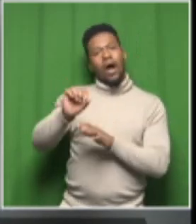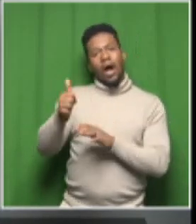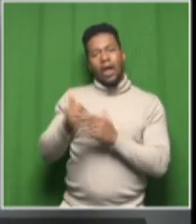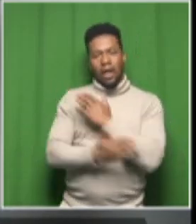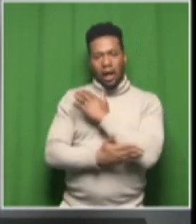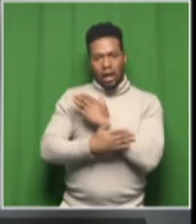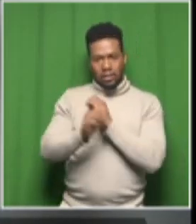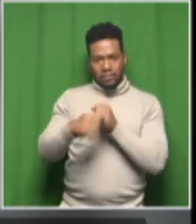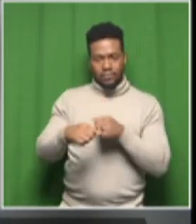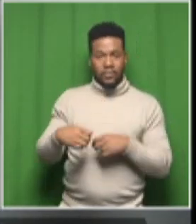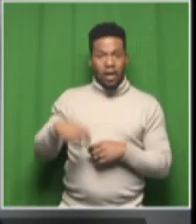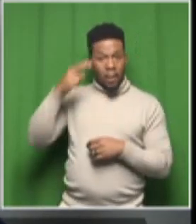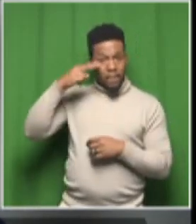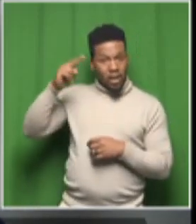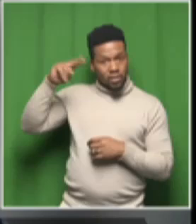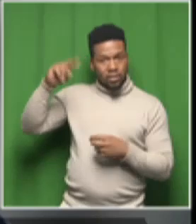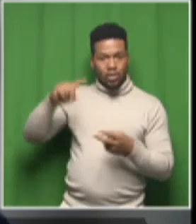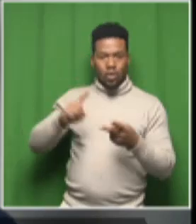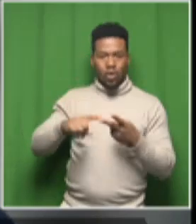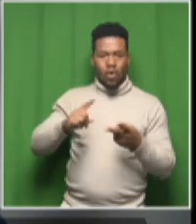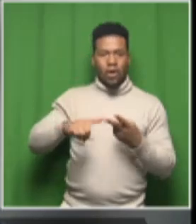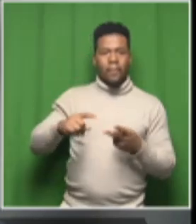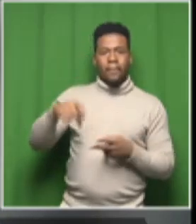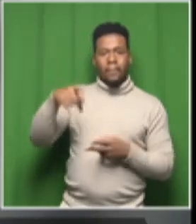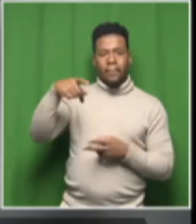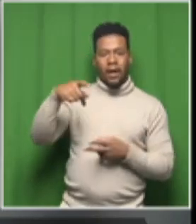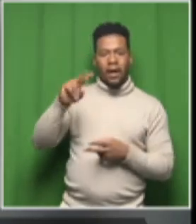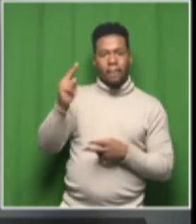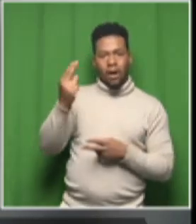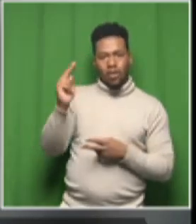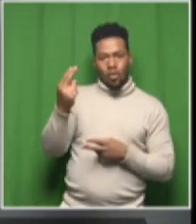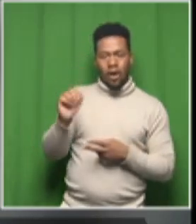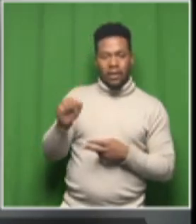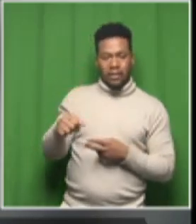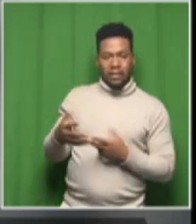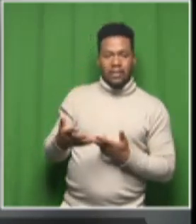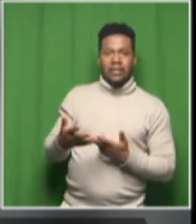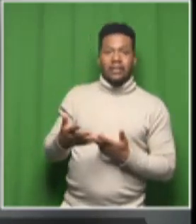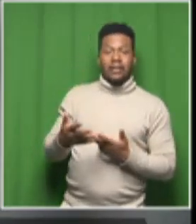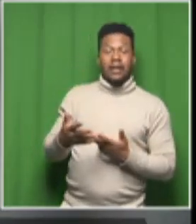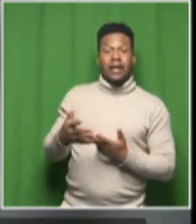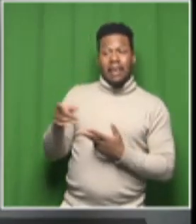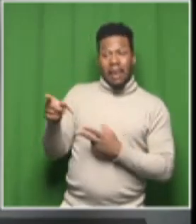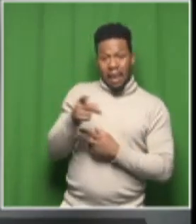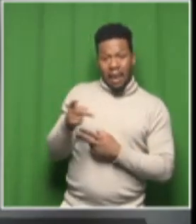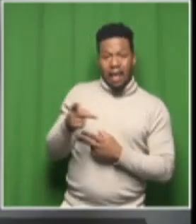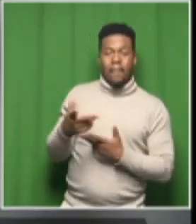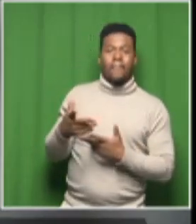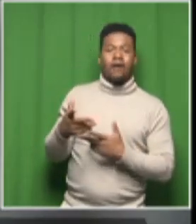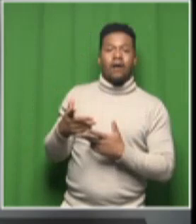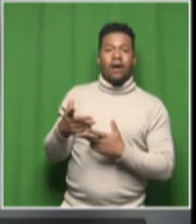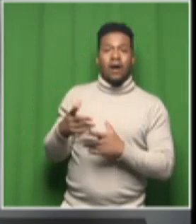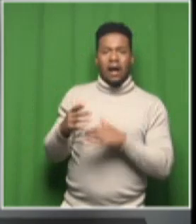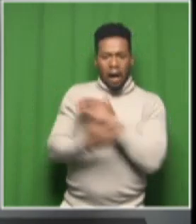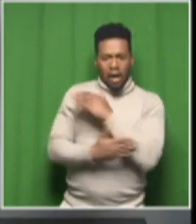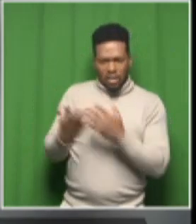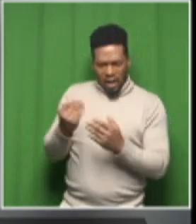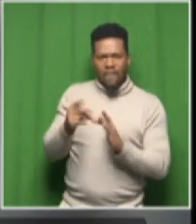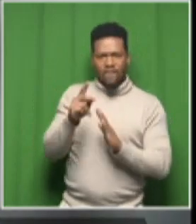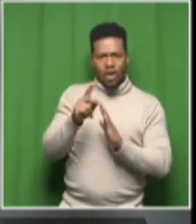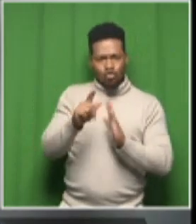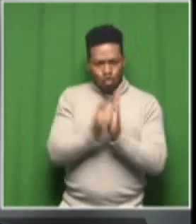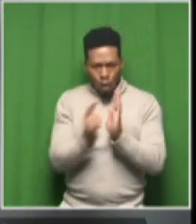Mexico, Paraguay, Italy, France, the United States, have all recently introduced or amended laws around food